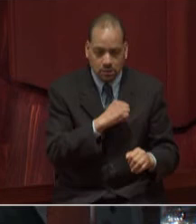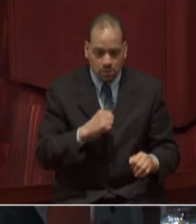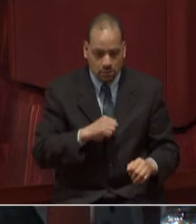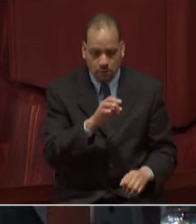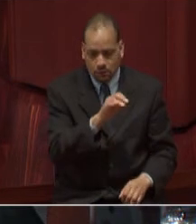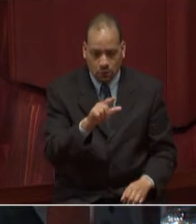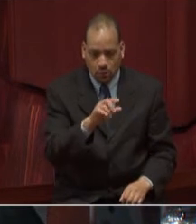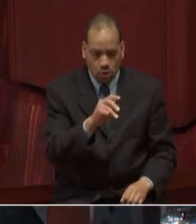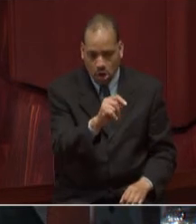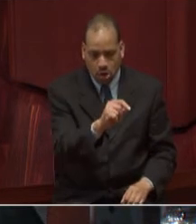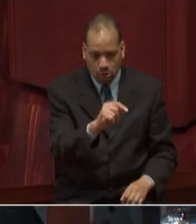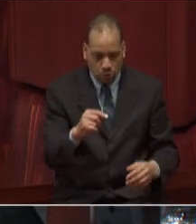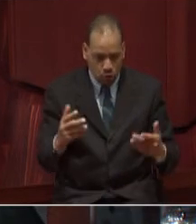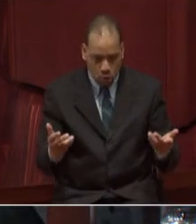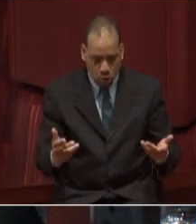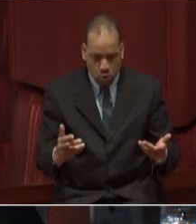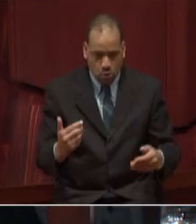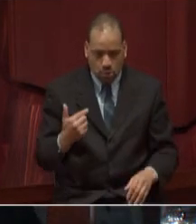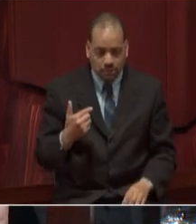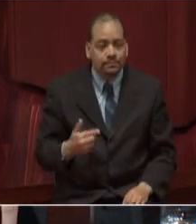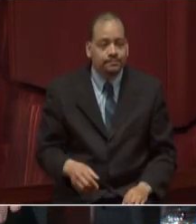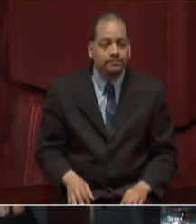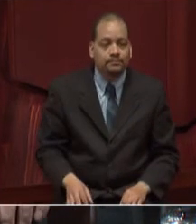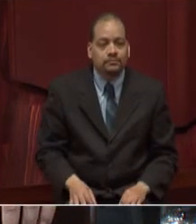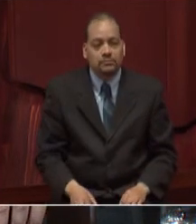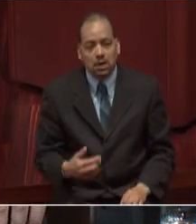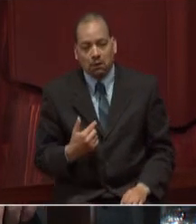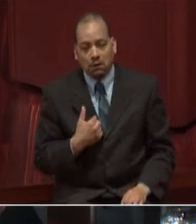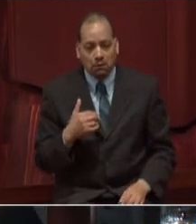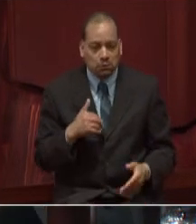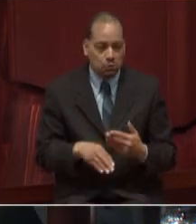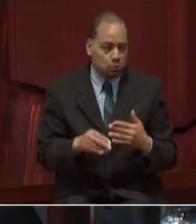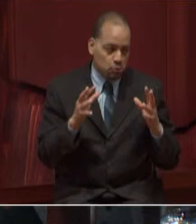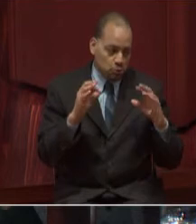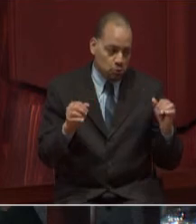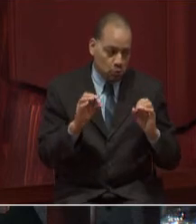so I was called into the president's office, and